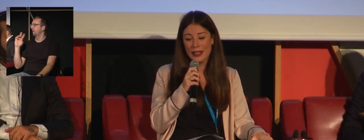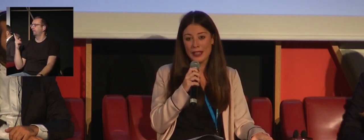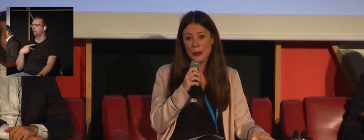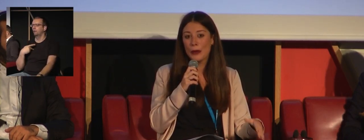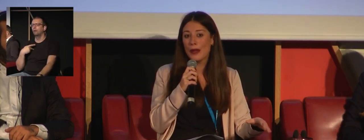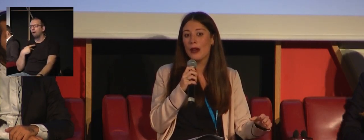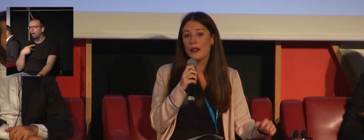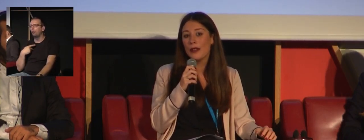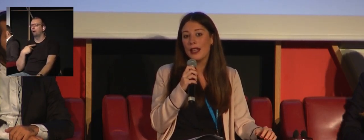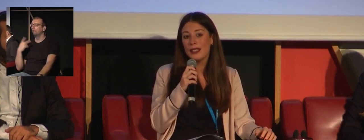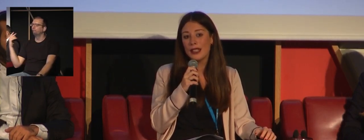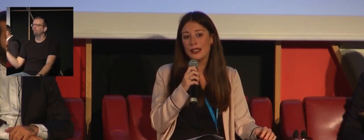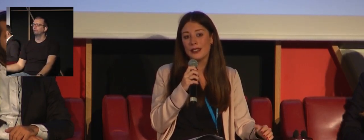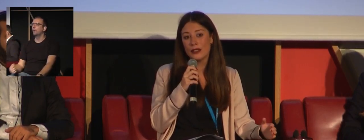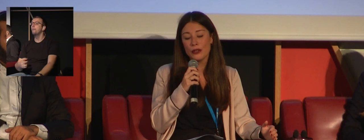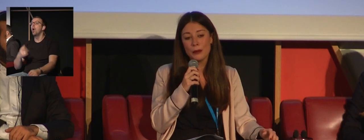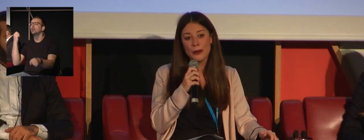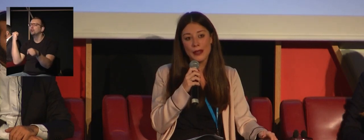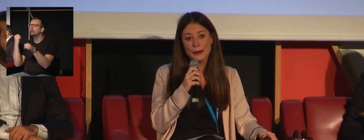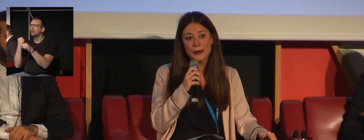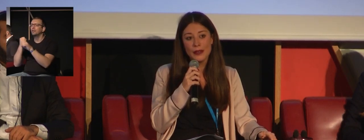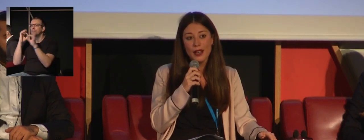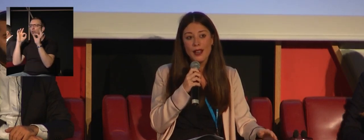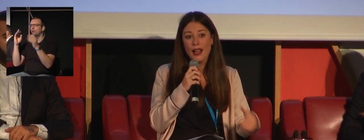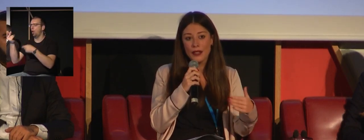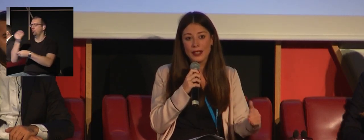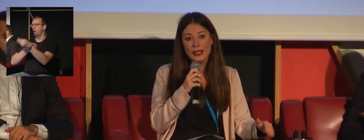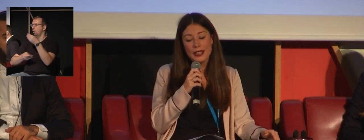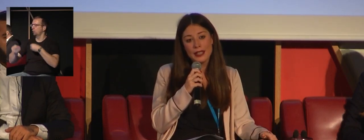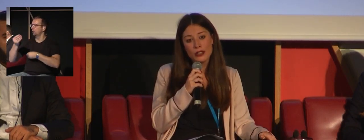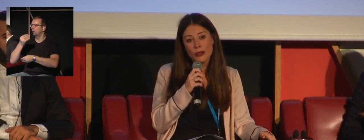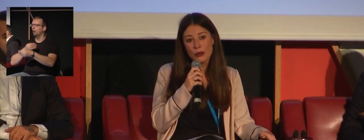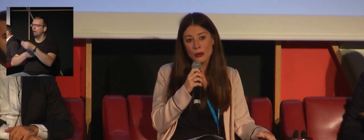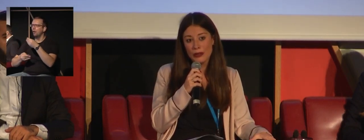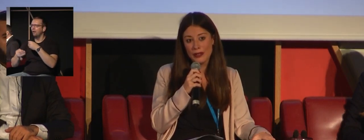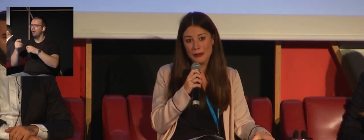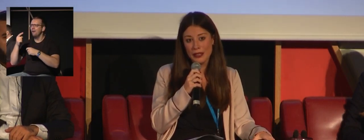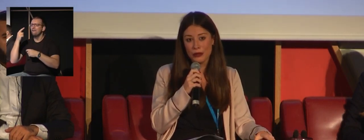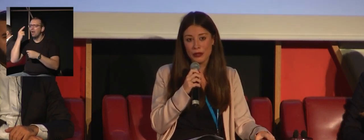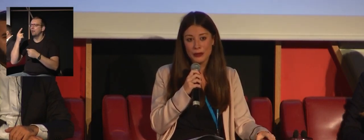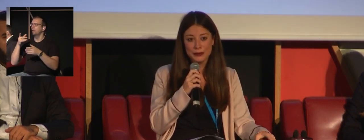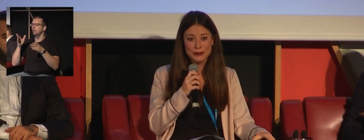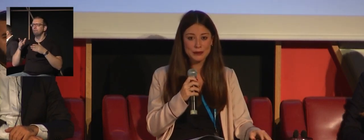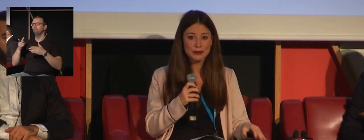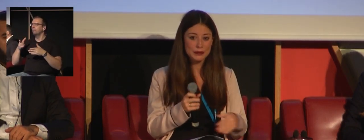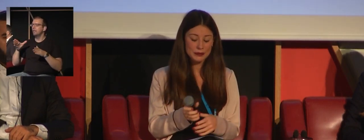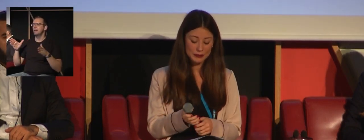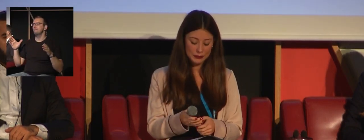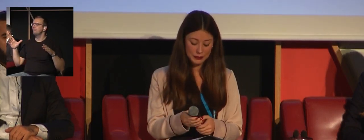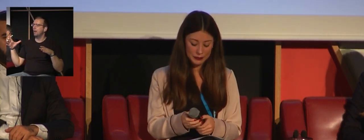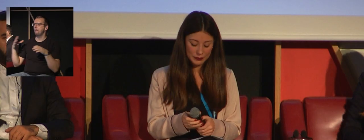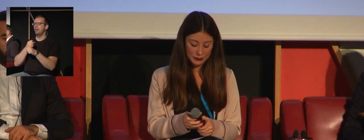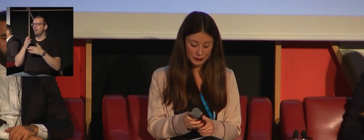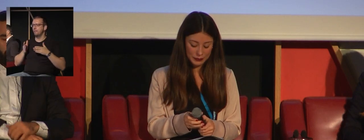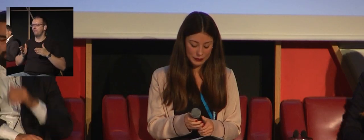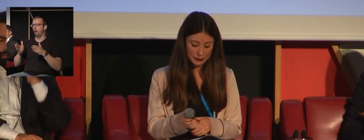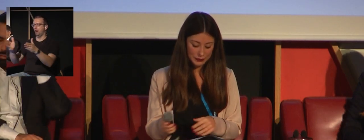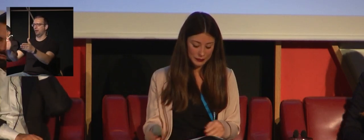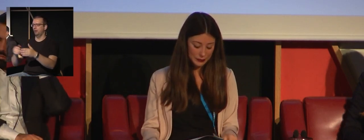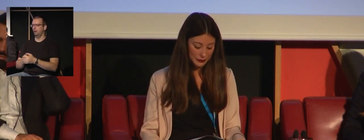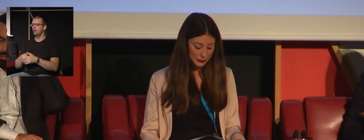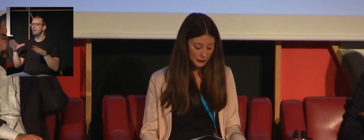hace que nos podamos ayudar y que entre todos podamos hacer que todos los clubes sean más inclusivos. Yeah, I